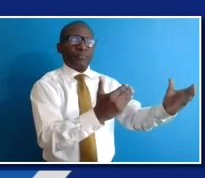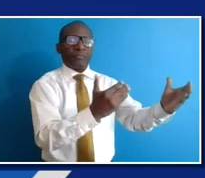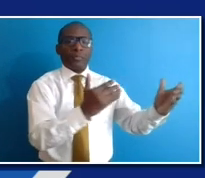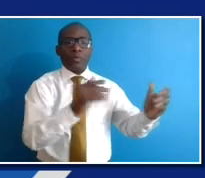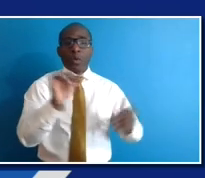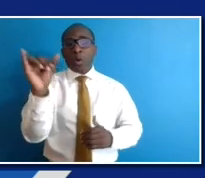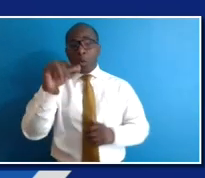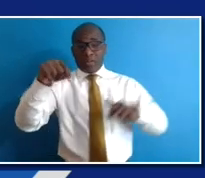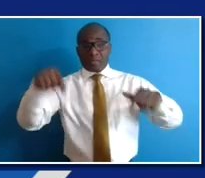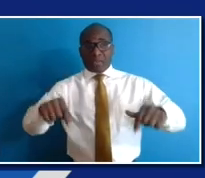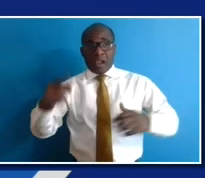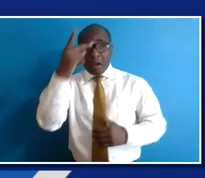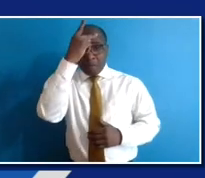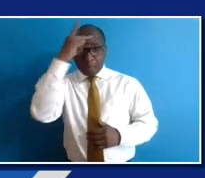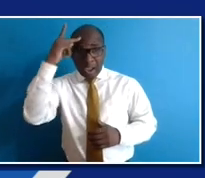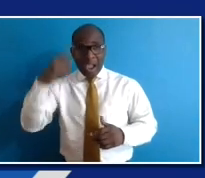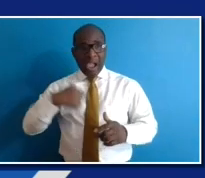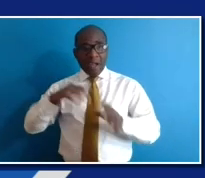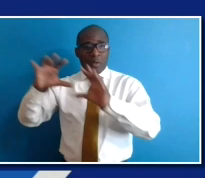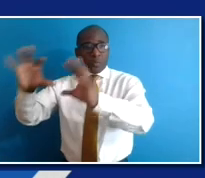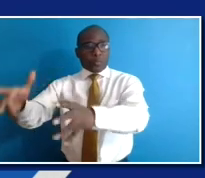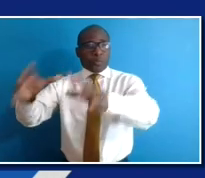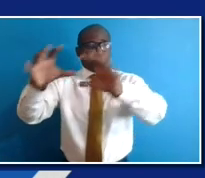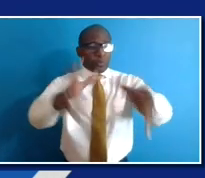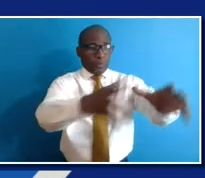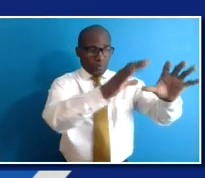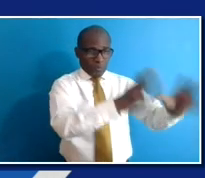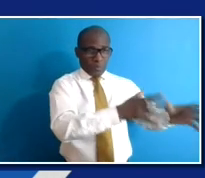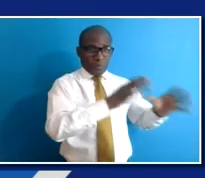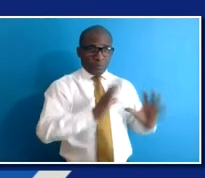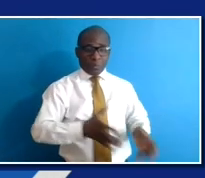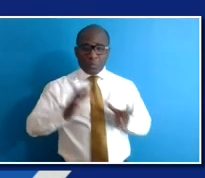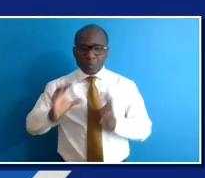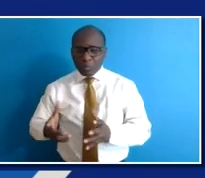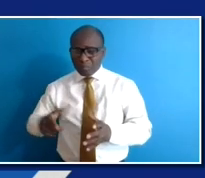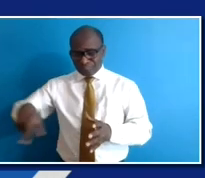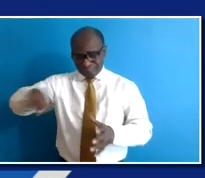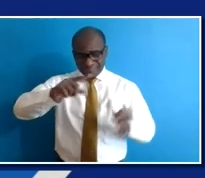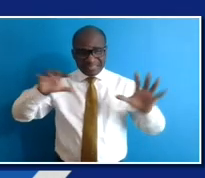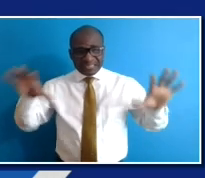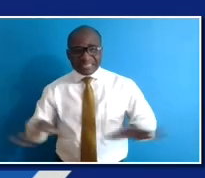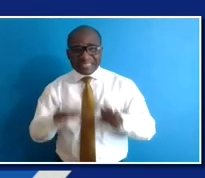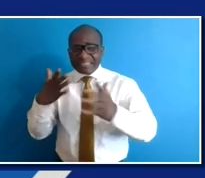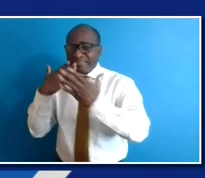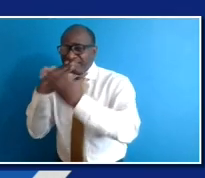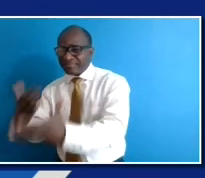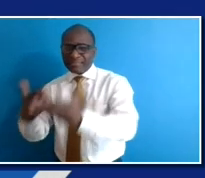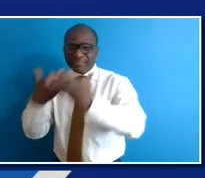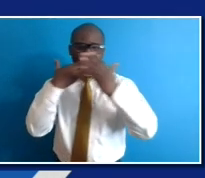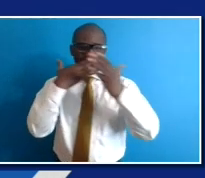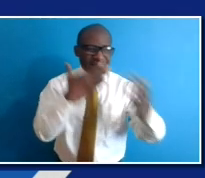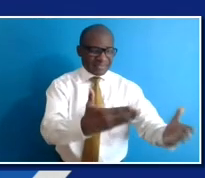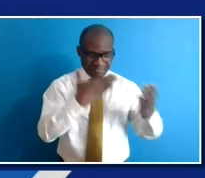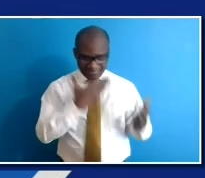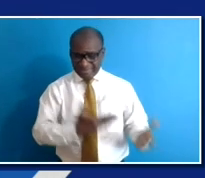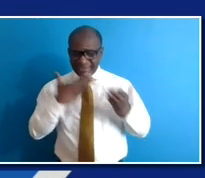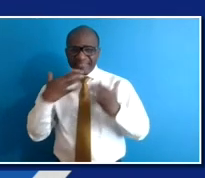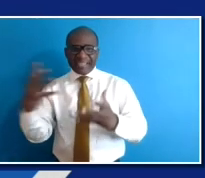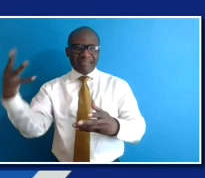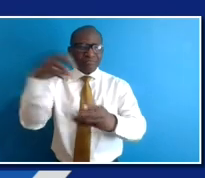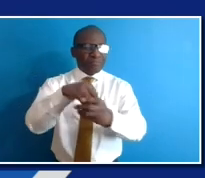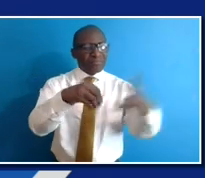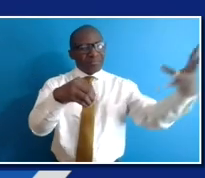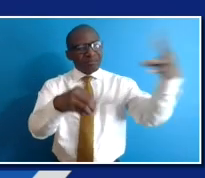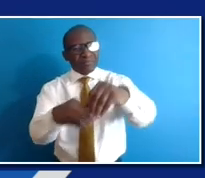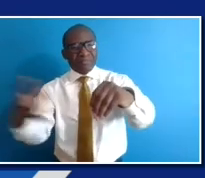kinds of functions here. We owe them a debt of gratitude. They have been tossed very difficult situations. How do we open a beach